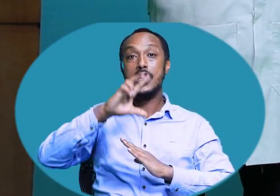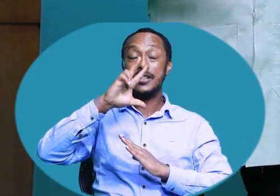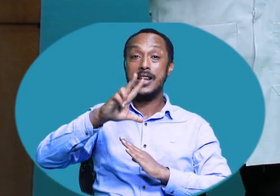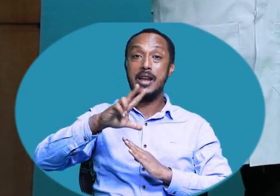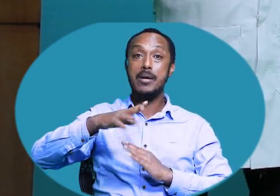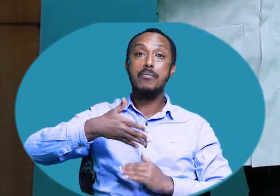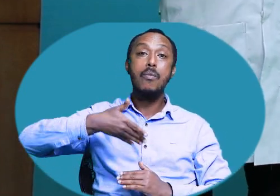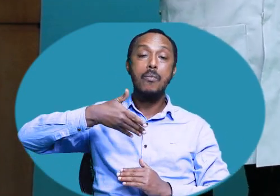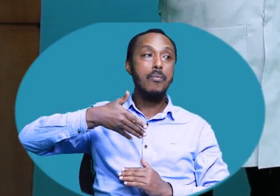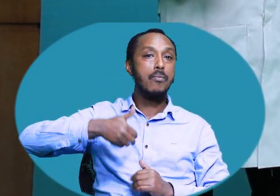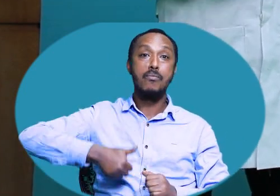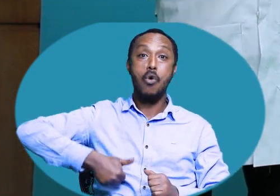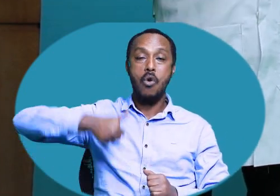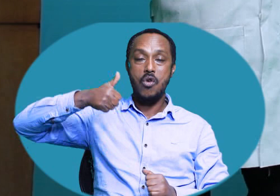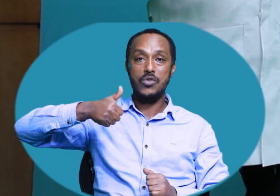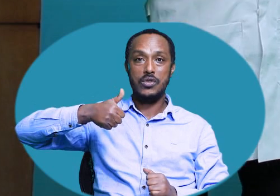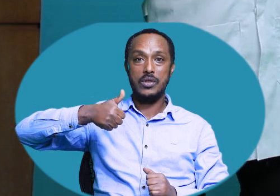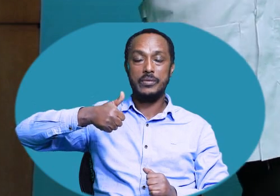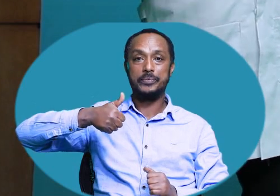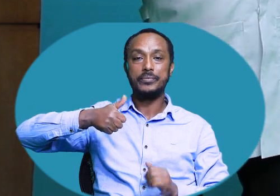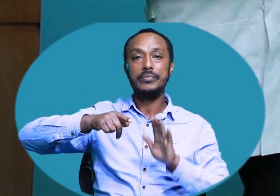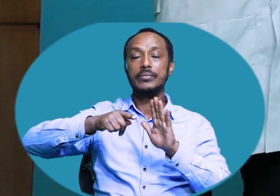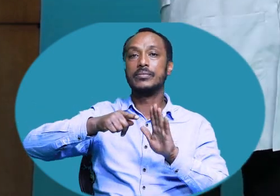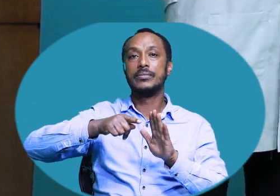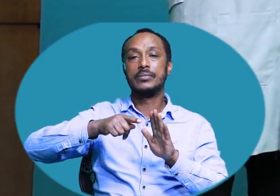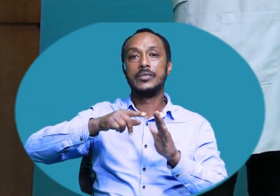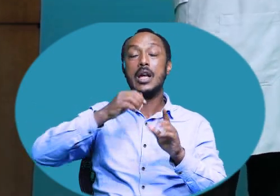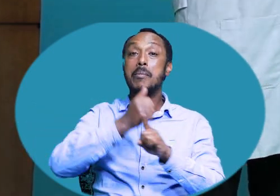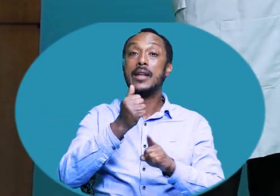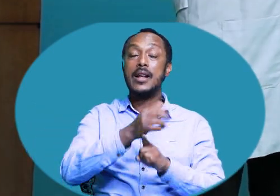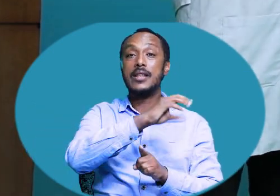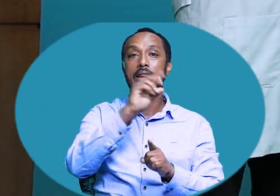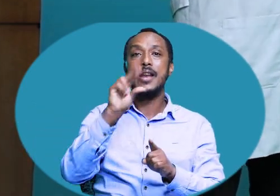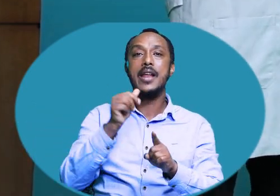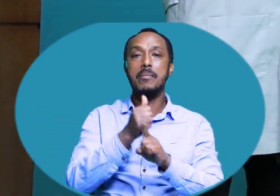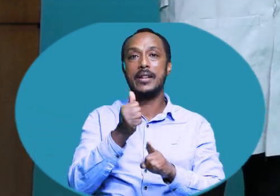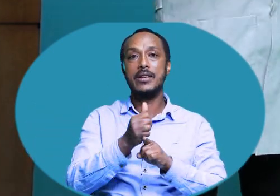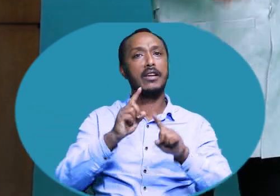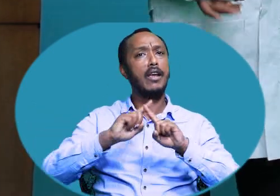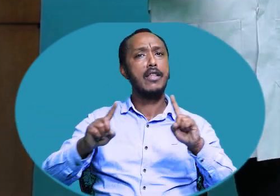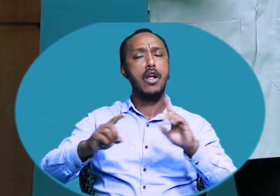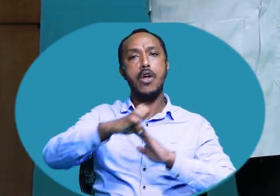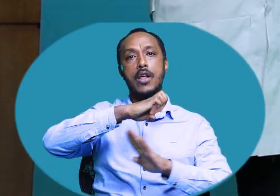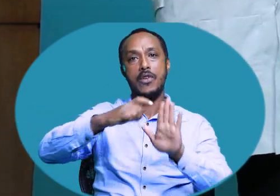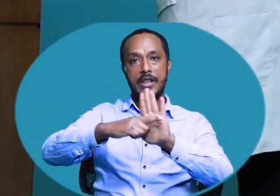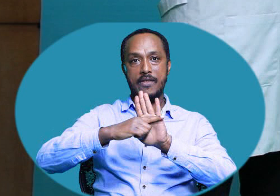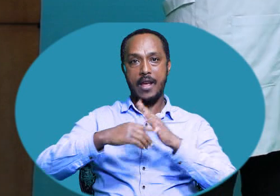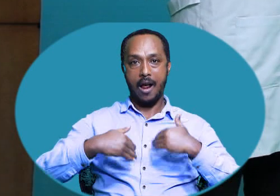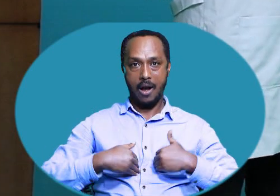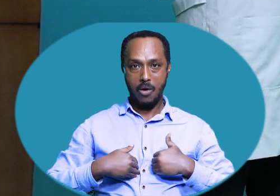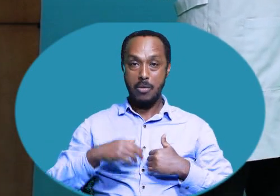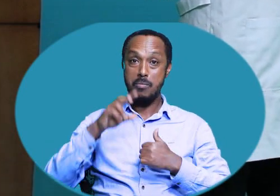electronegative elements, fluorine, oxygen, and nitrogen. Therefore, with metals and non-metal, there is a different electronegative values. Between